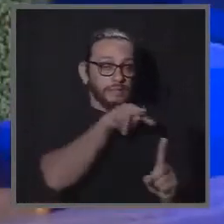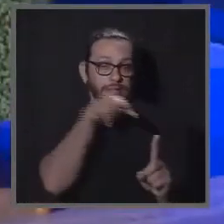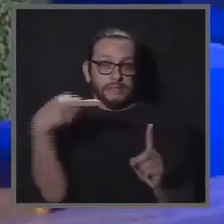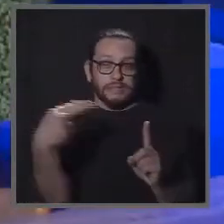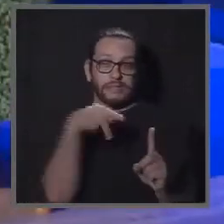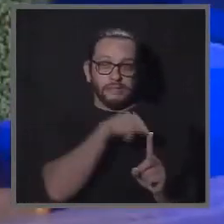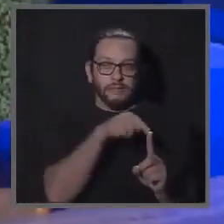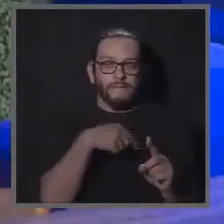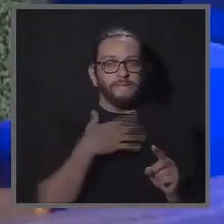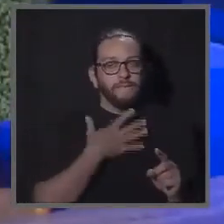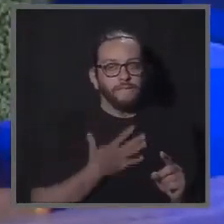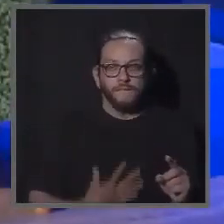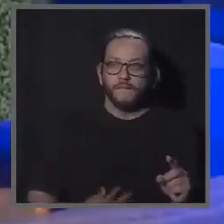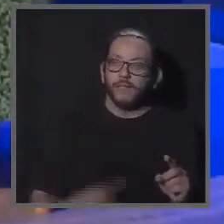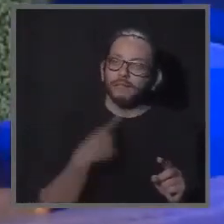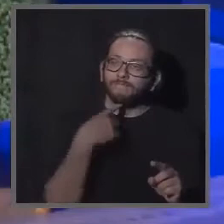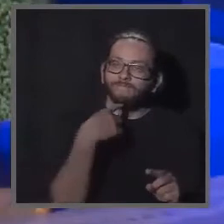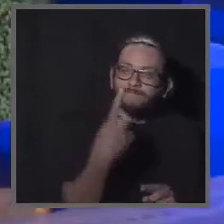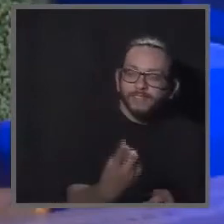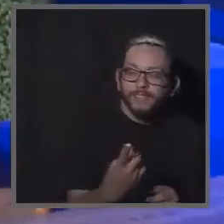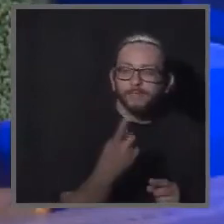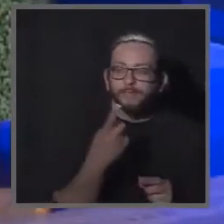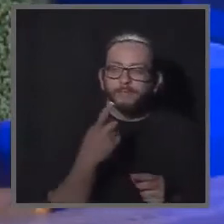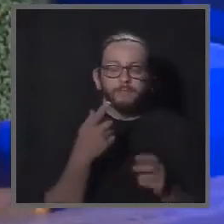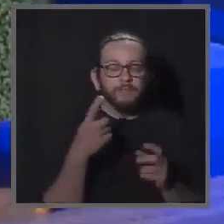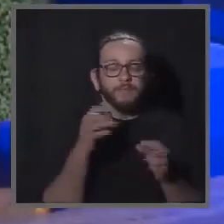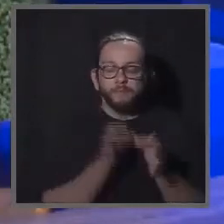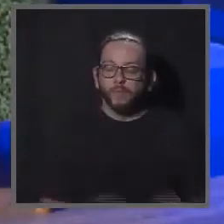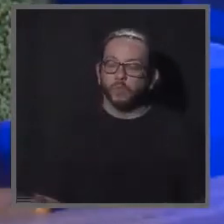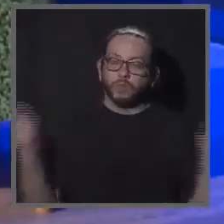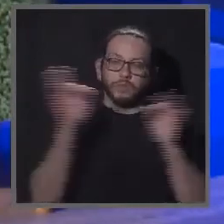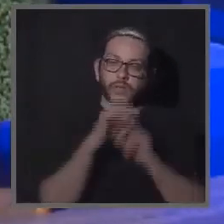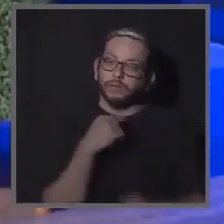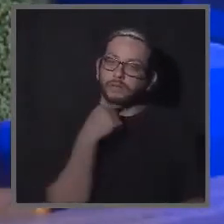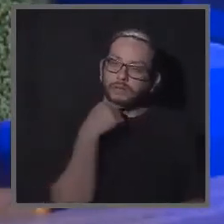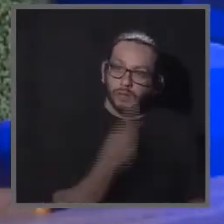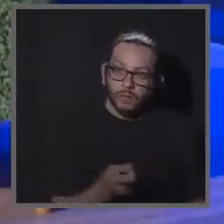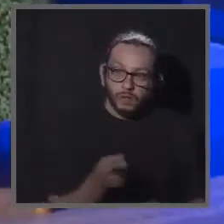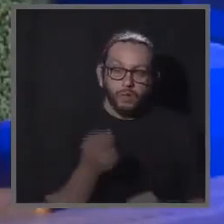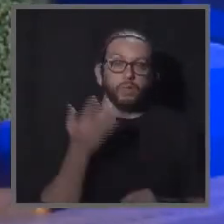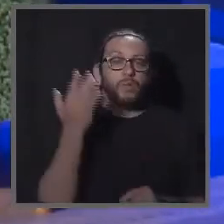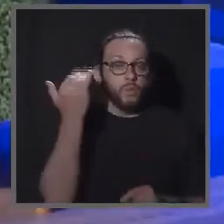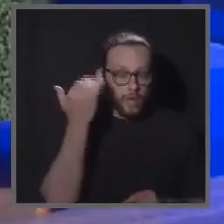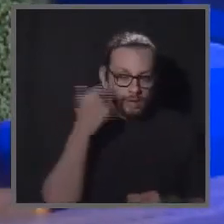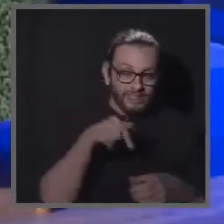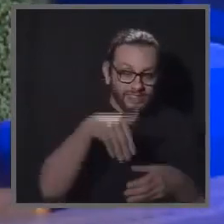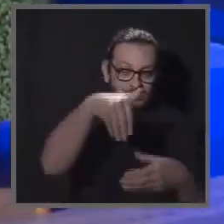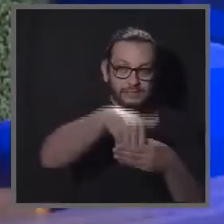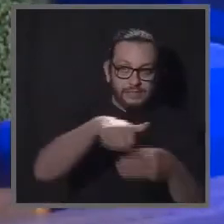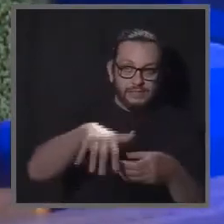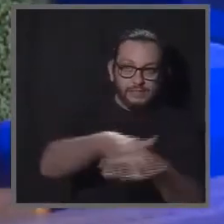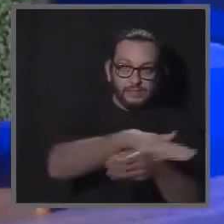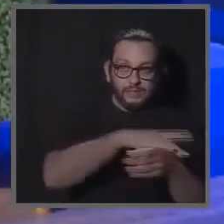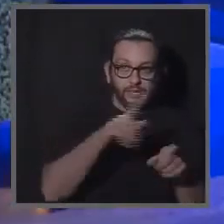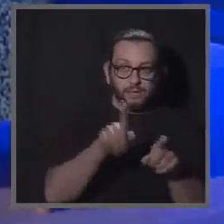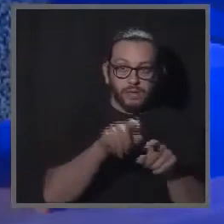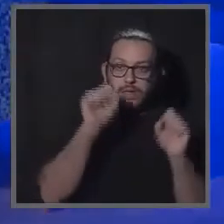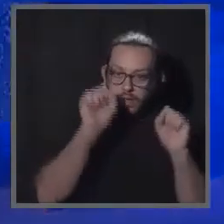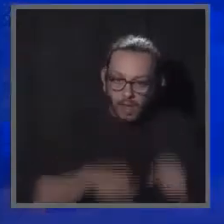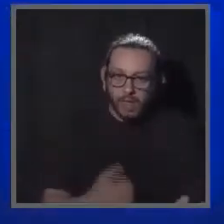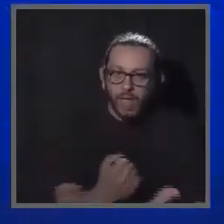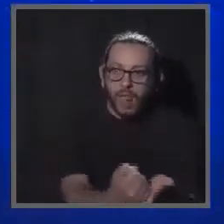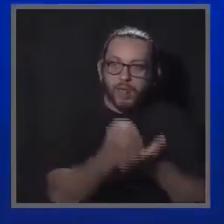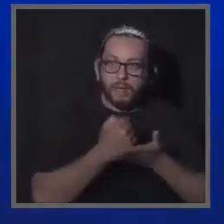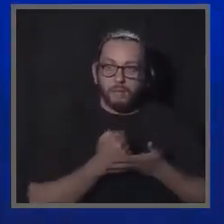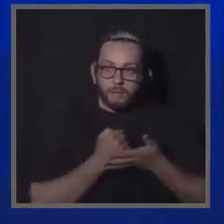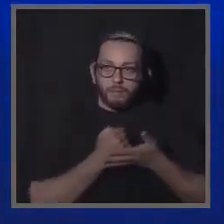what I would like to underline some things that this context, this climate, can in fact help us